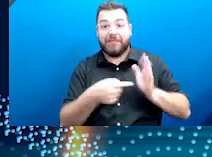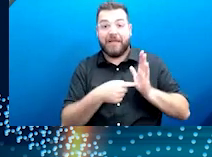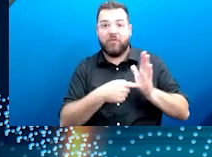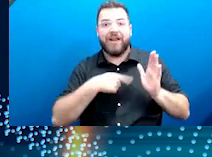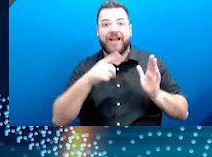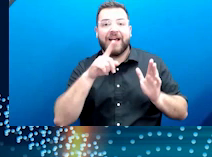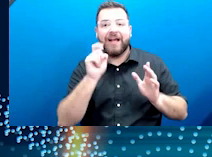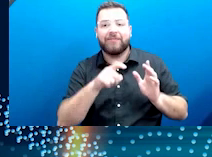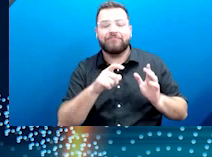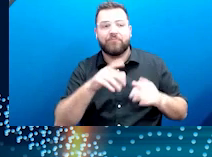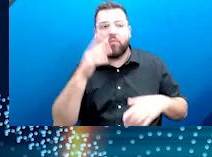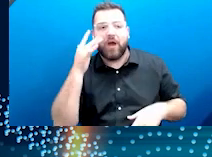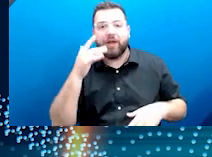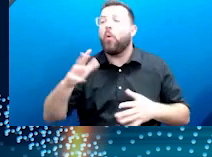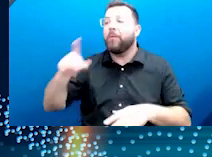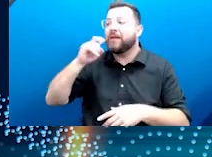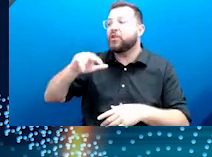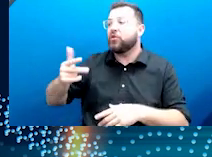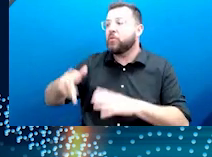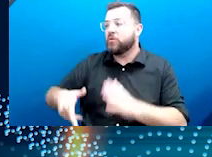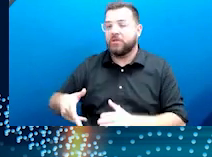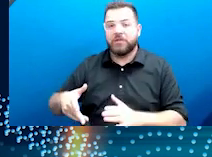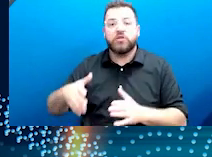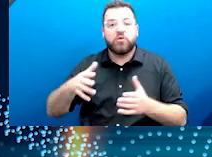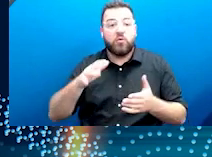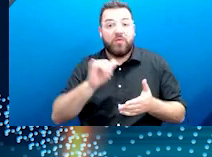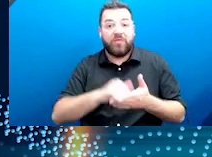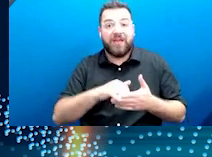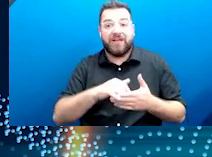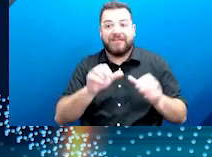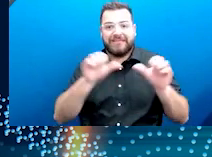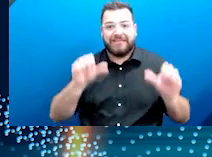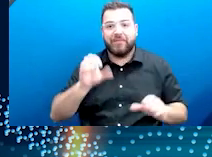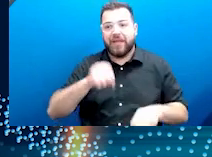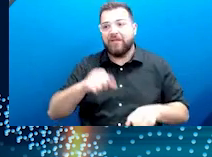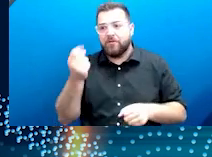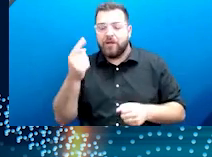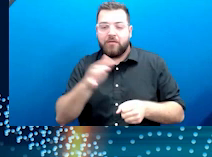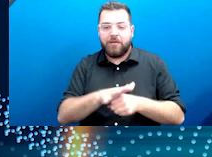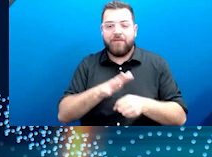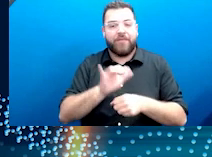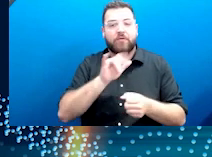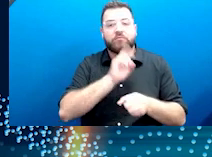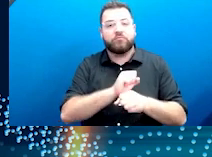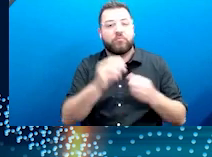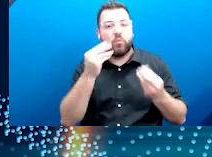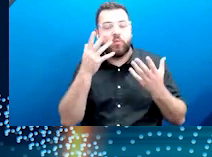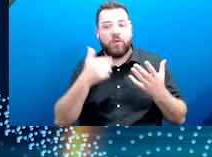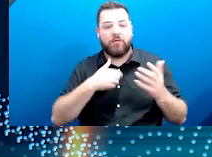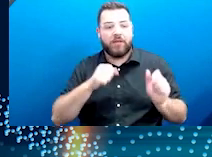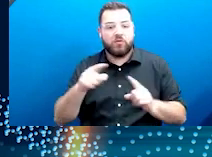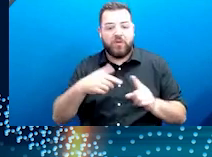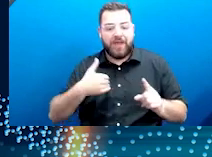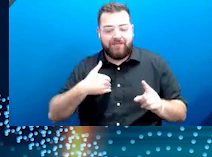me, oh, because it's in third person. So it does understand enough. That was one of the most beautiful things to me right there, was being able to have it